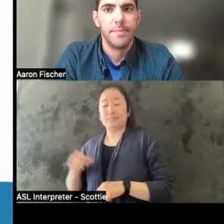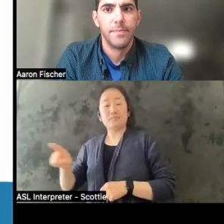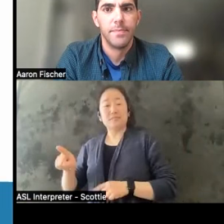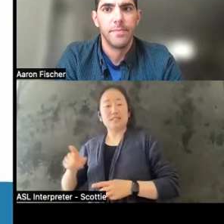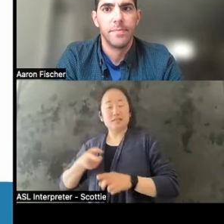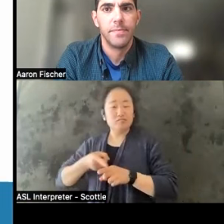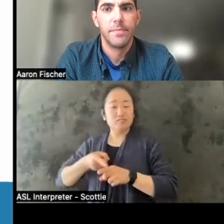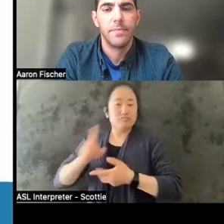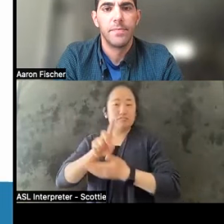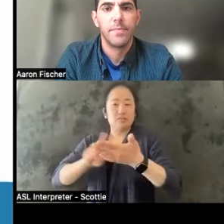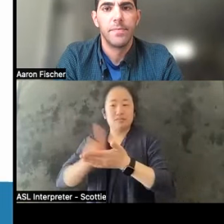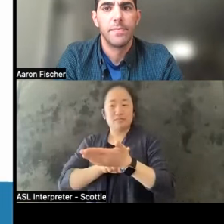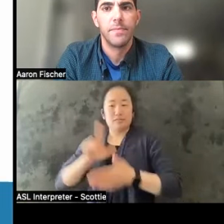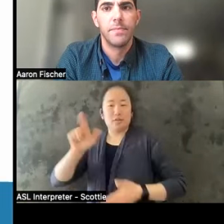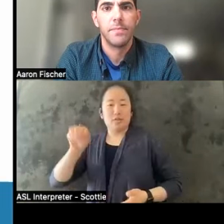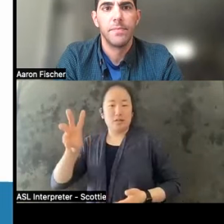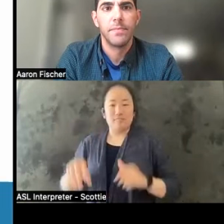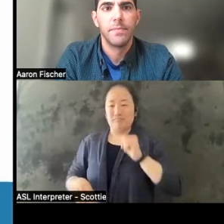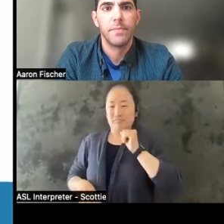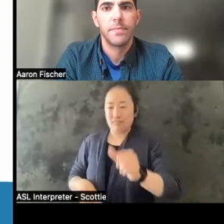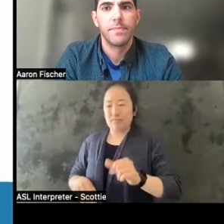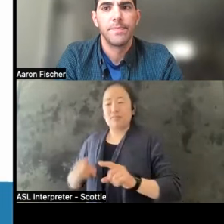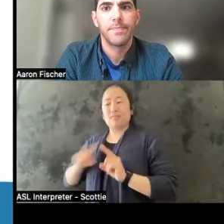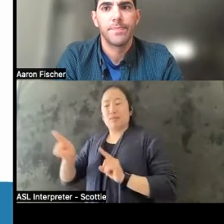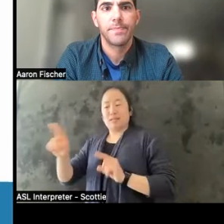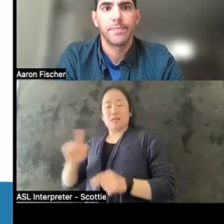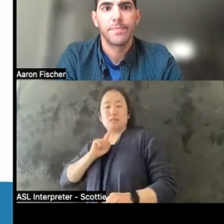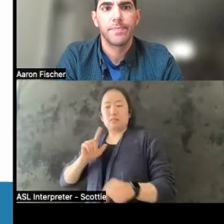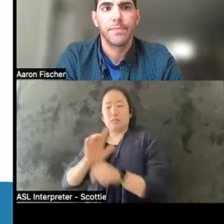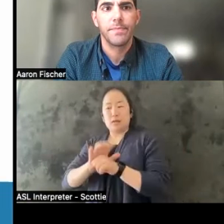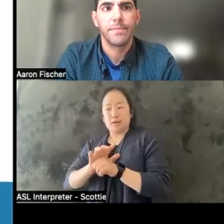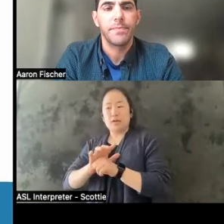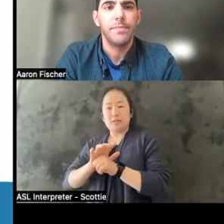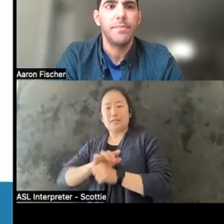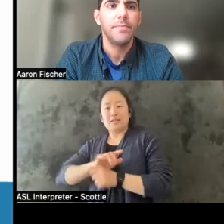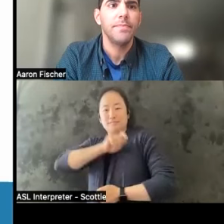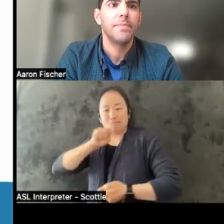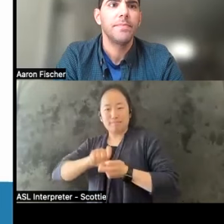year. And that can be unpaid leave, but that's a very important